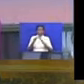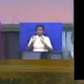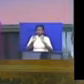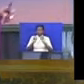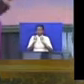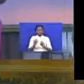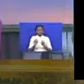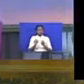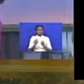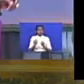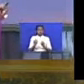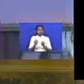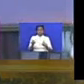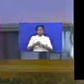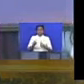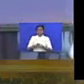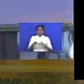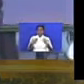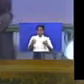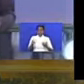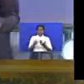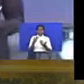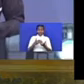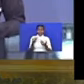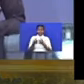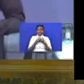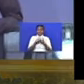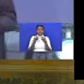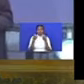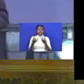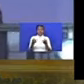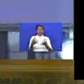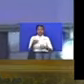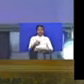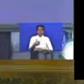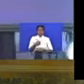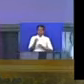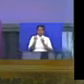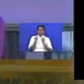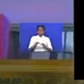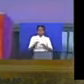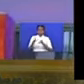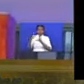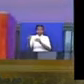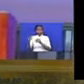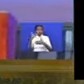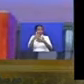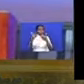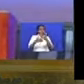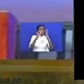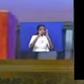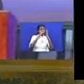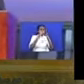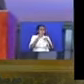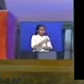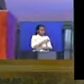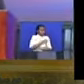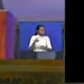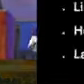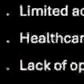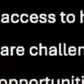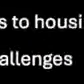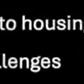today. Healthcare challenges, how we're building hospitals, how we're doing the things we're doing, lack of